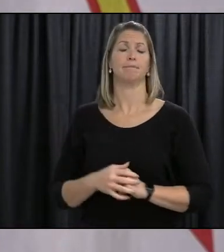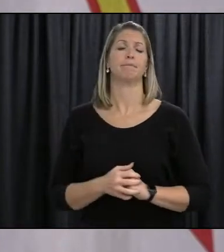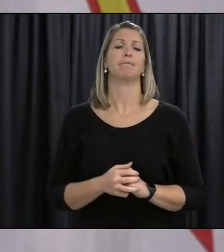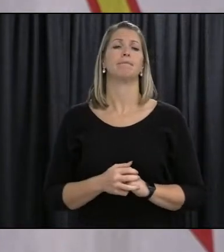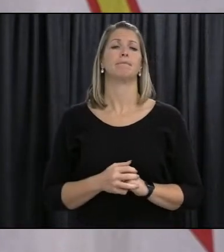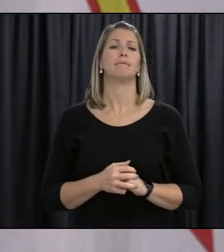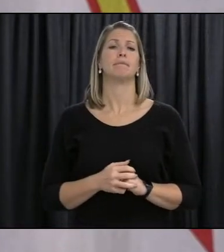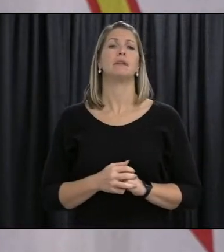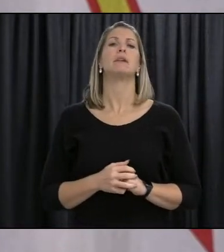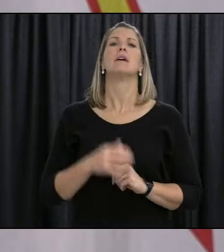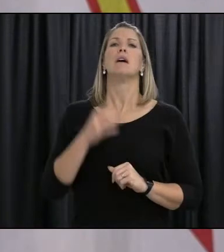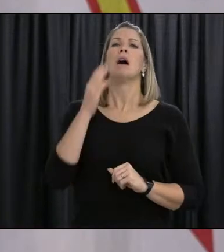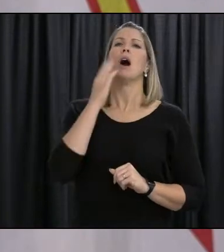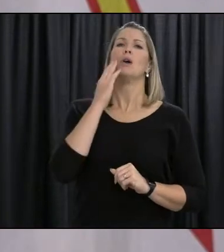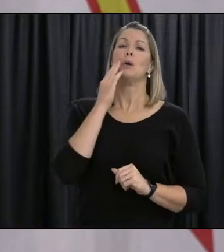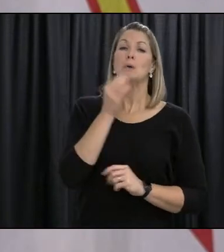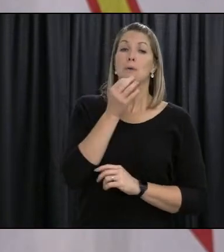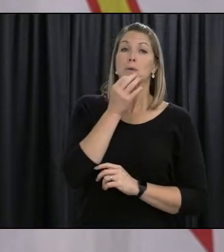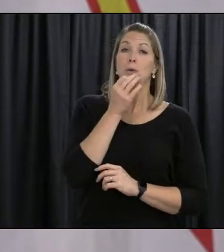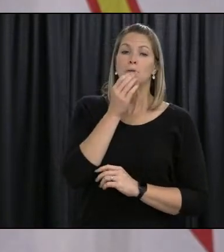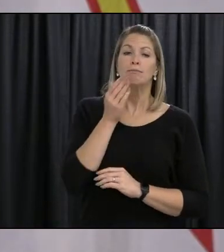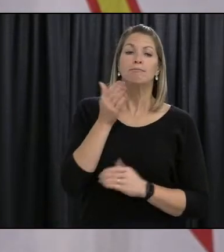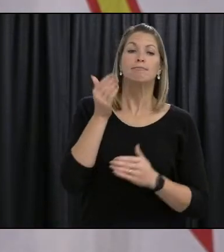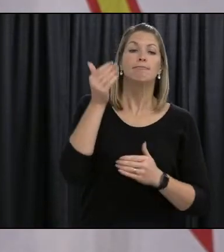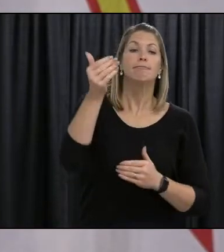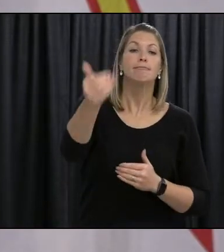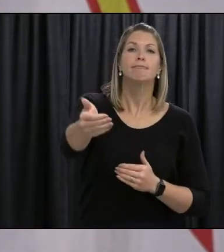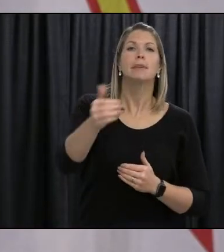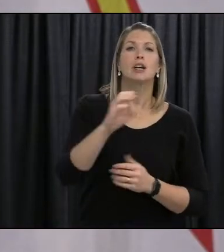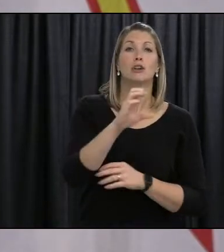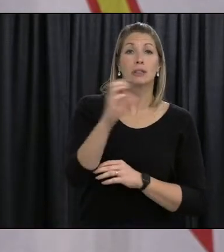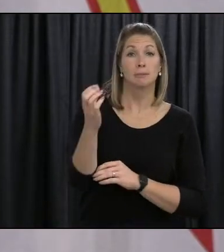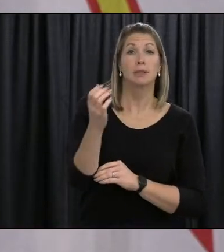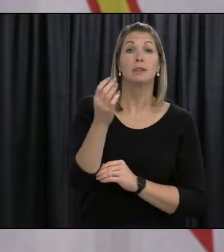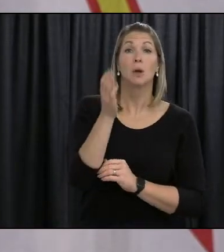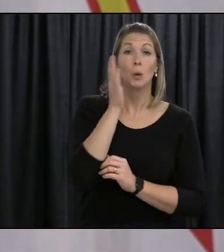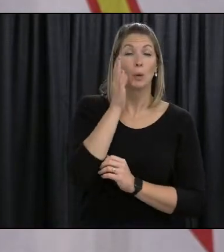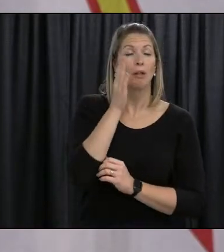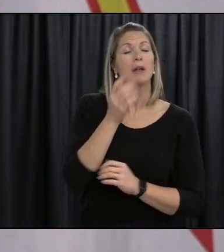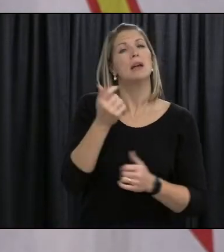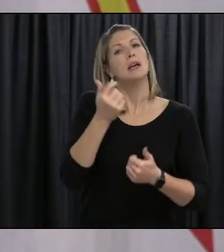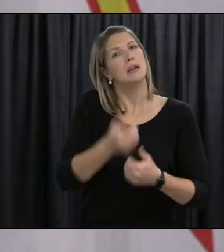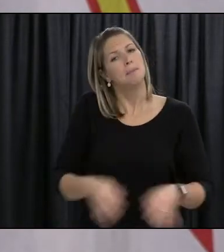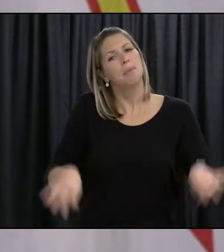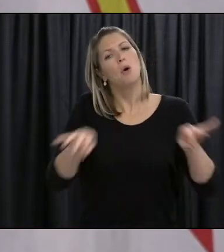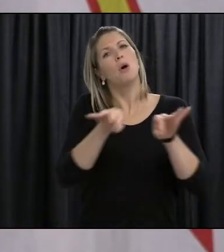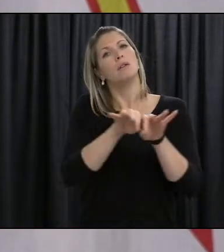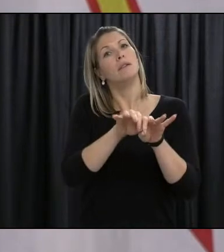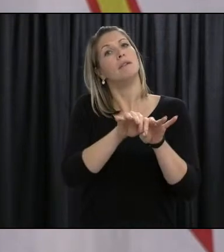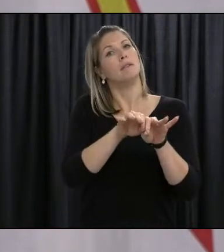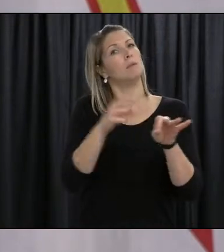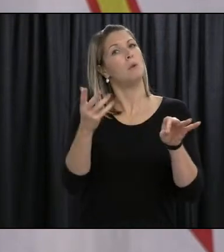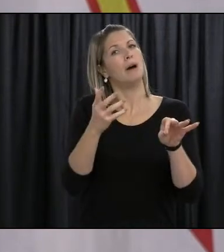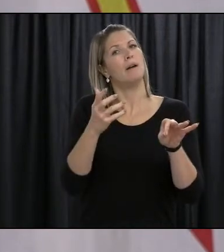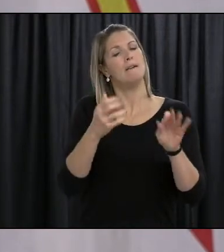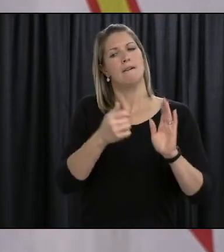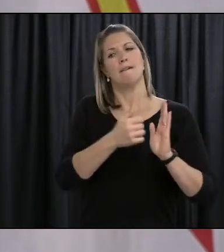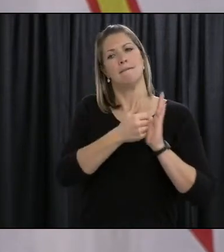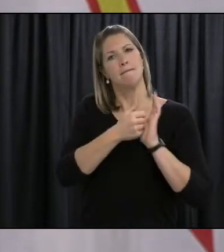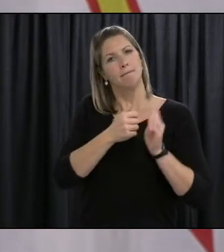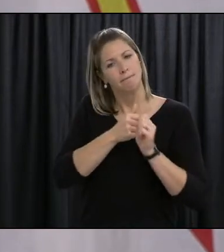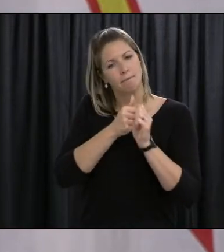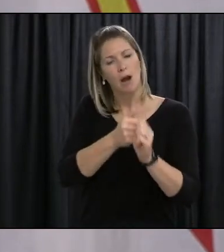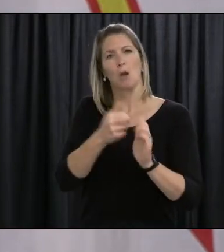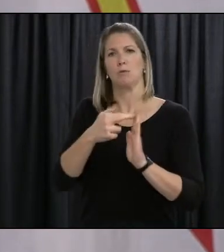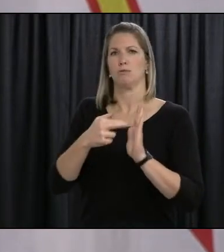gather in celebration of the holiday season, it is important for any events and gatherings to be planned in accordance with